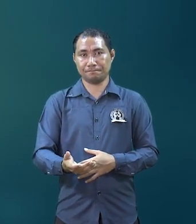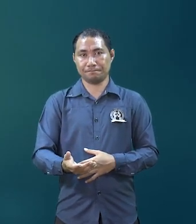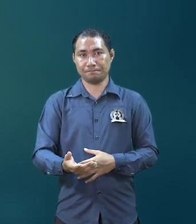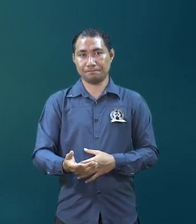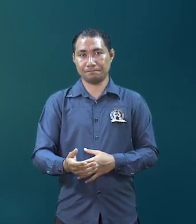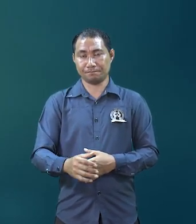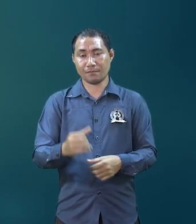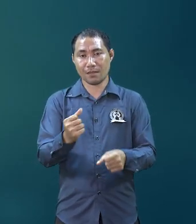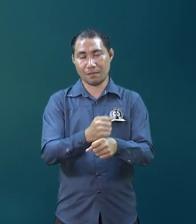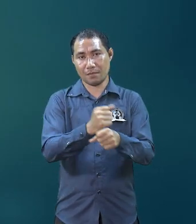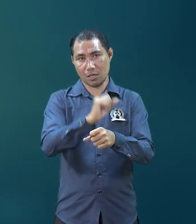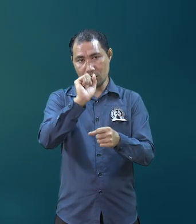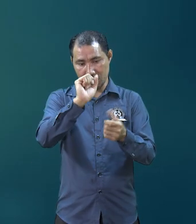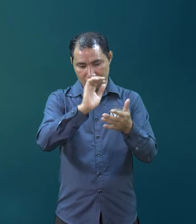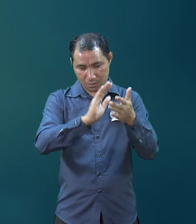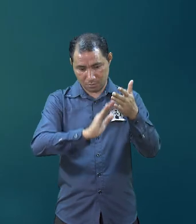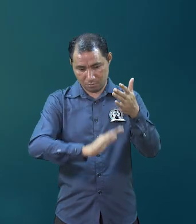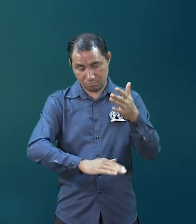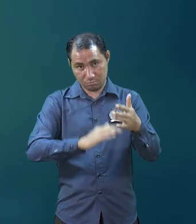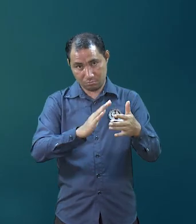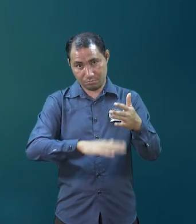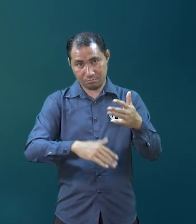You can make your list.